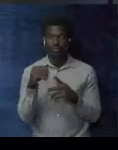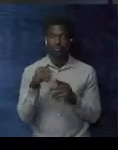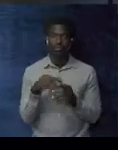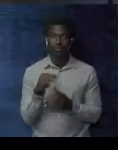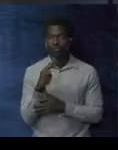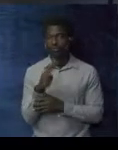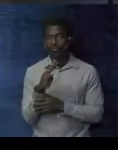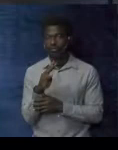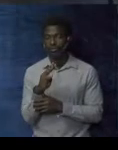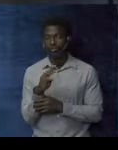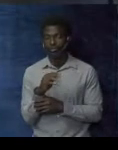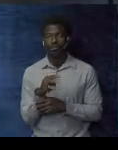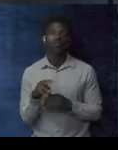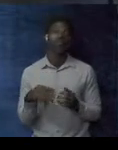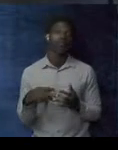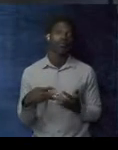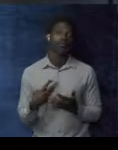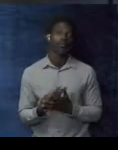or 4 radii?